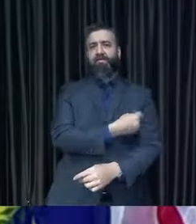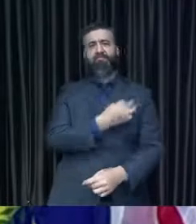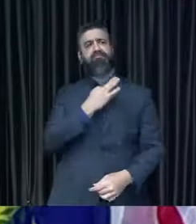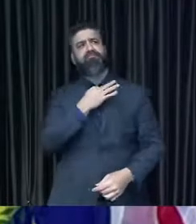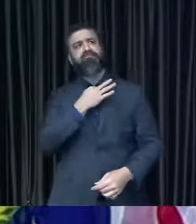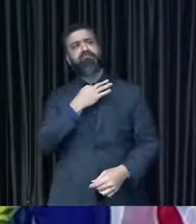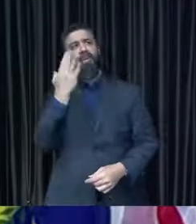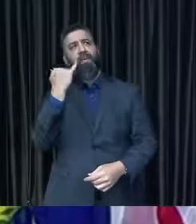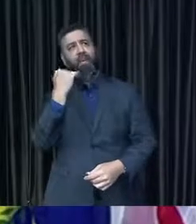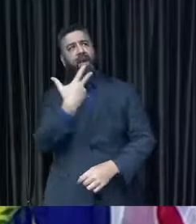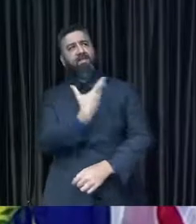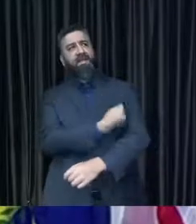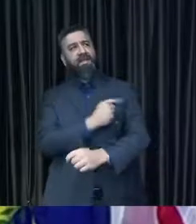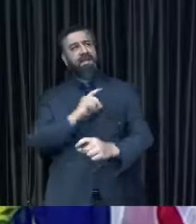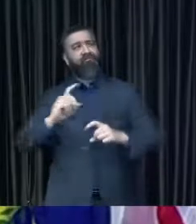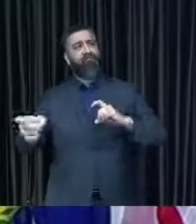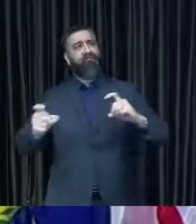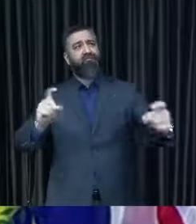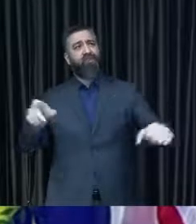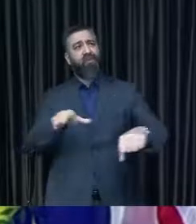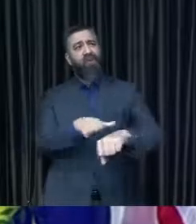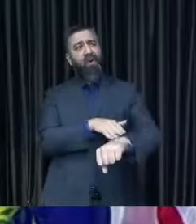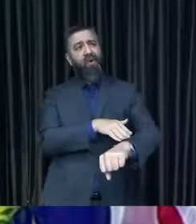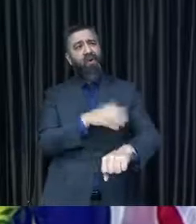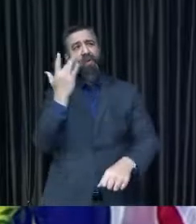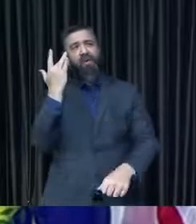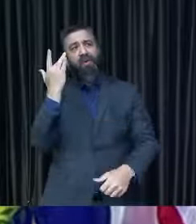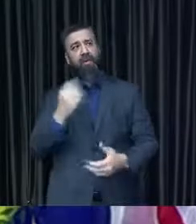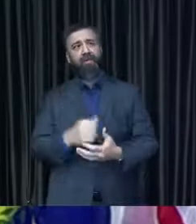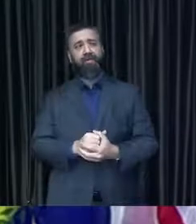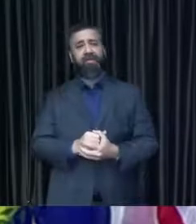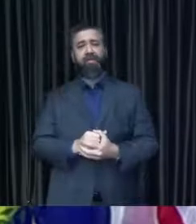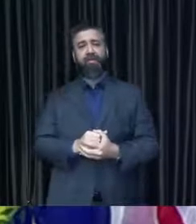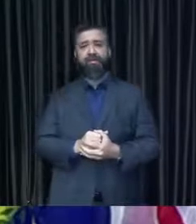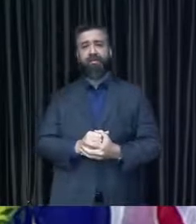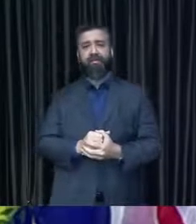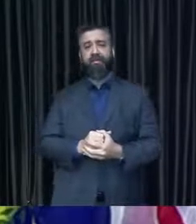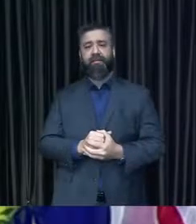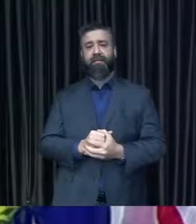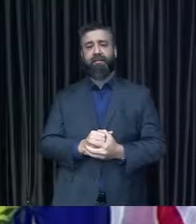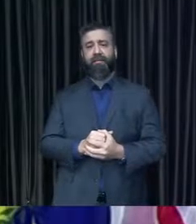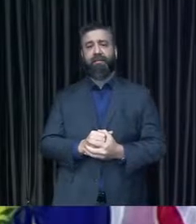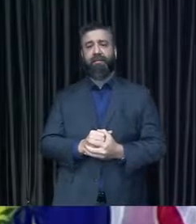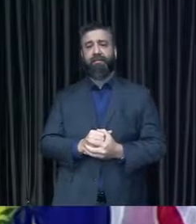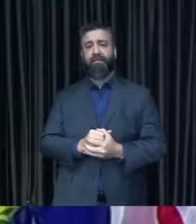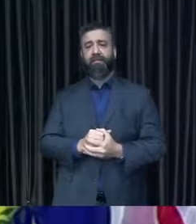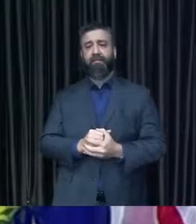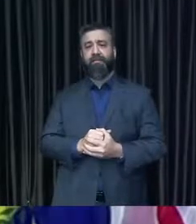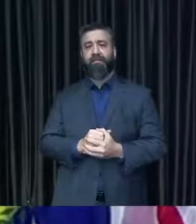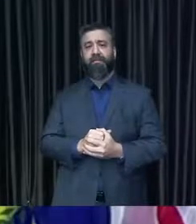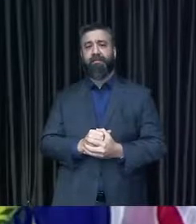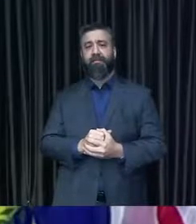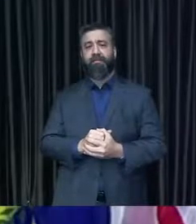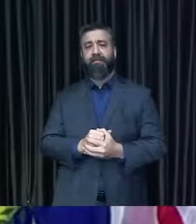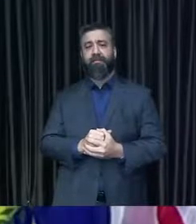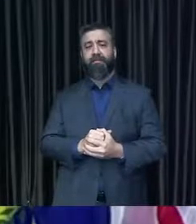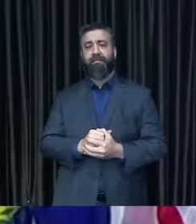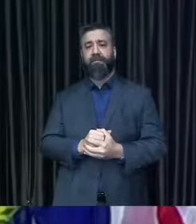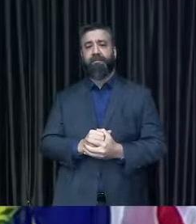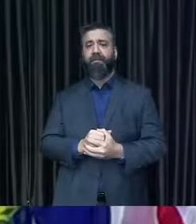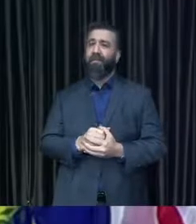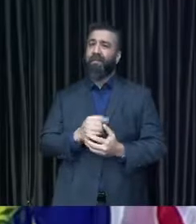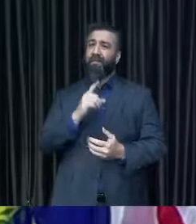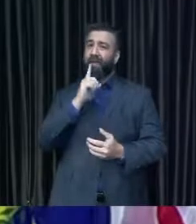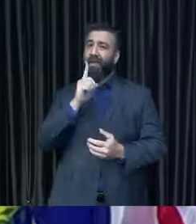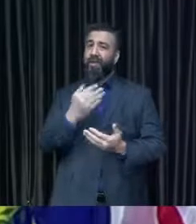slow? Channel 4 asks why the vaccine rollout appears to be slow. This is a new